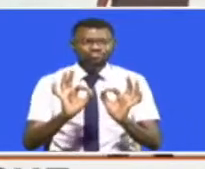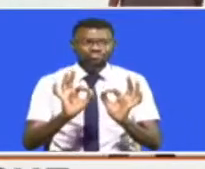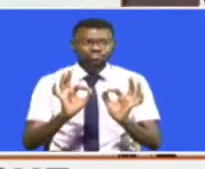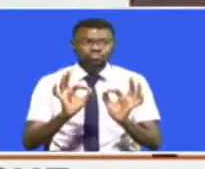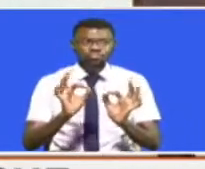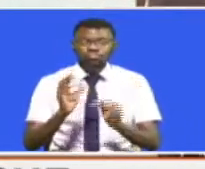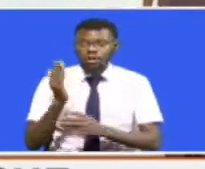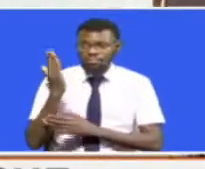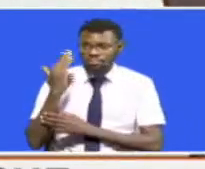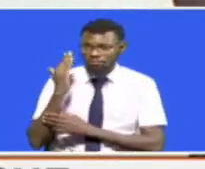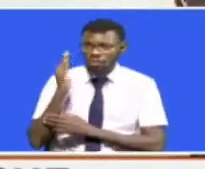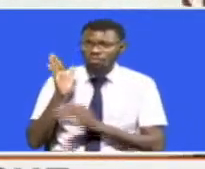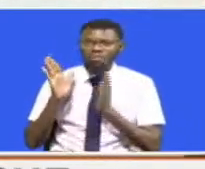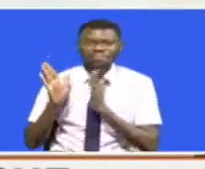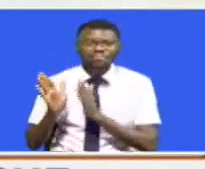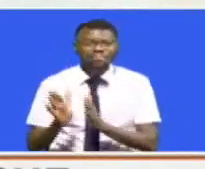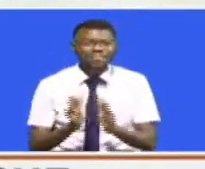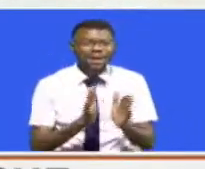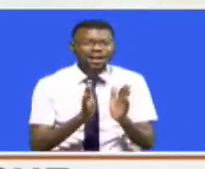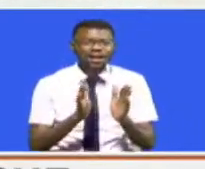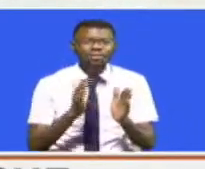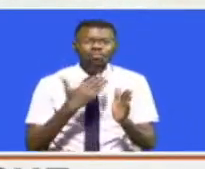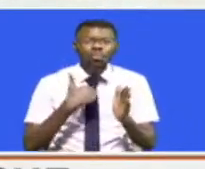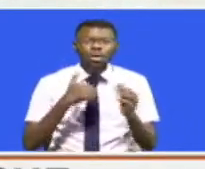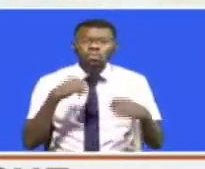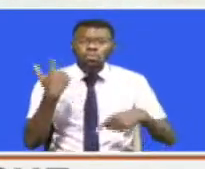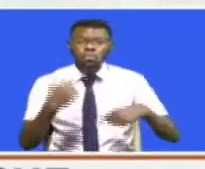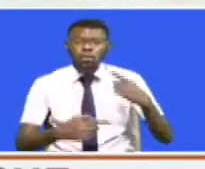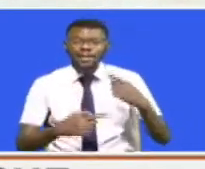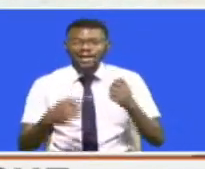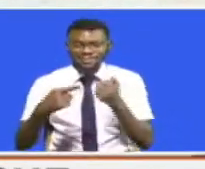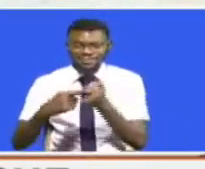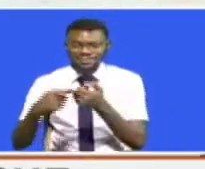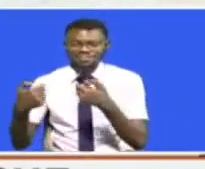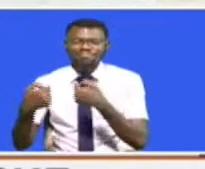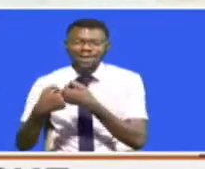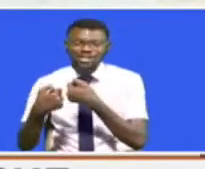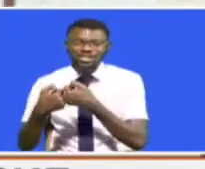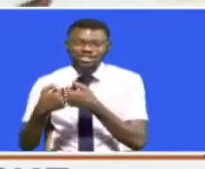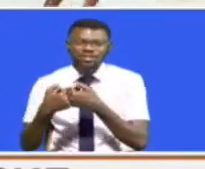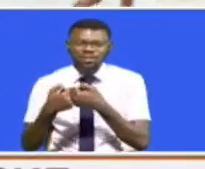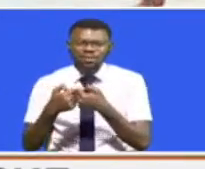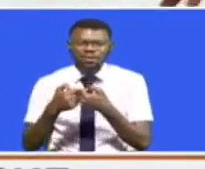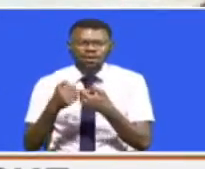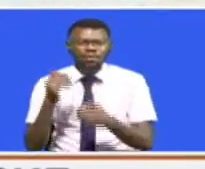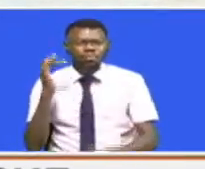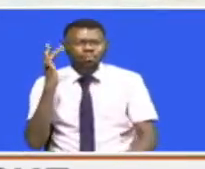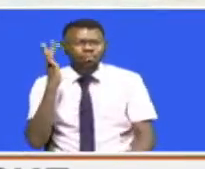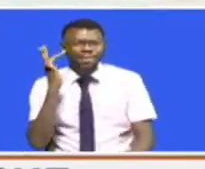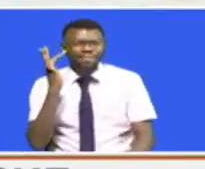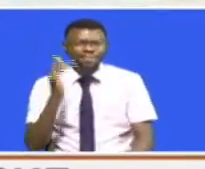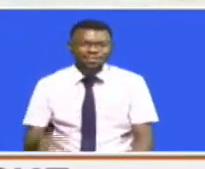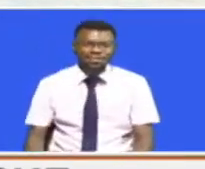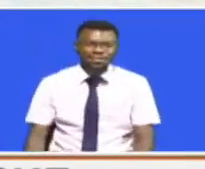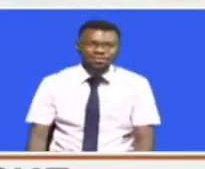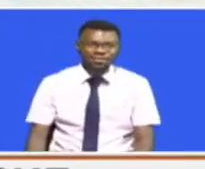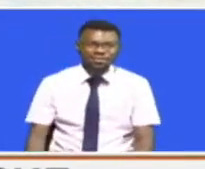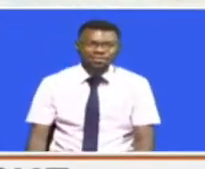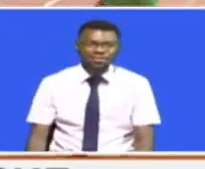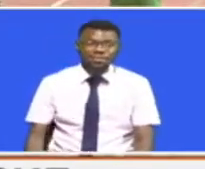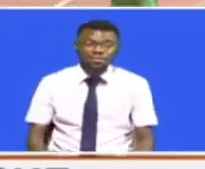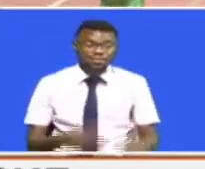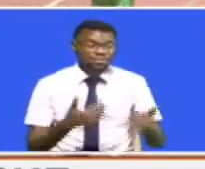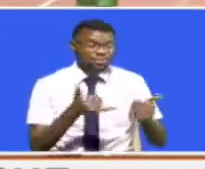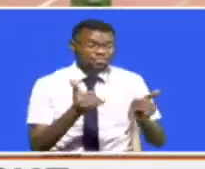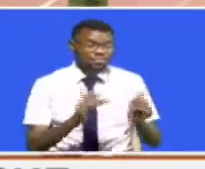tulikuwa tumejipanga ku win 6 matches kwa hii league. Reason why, boys